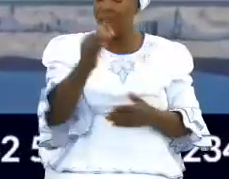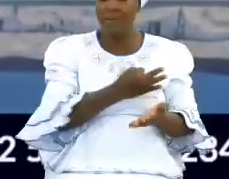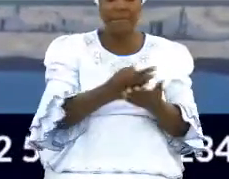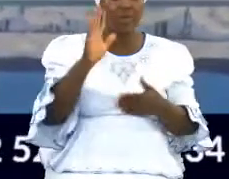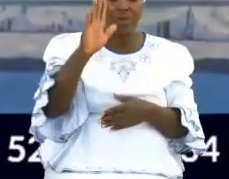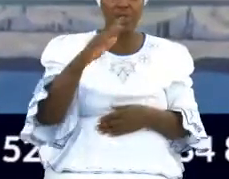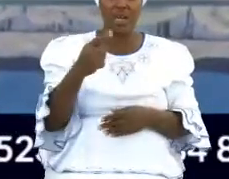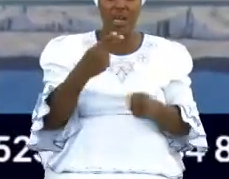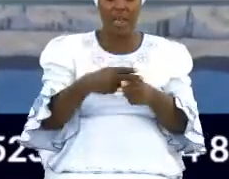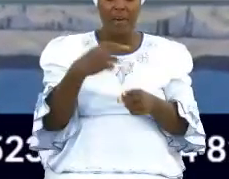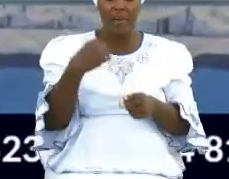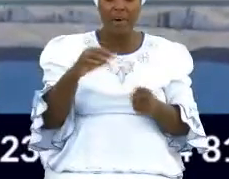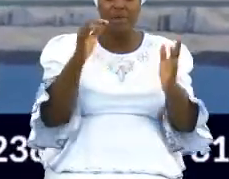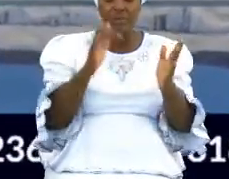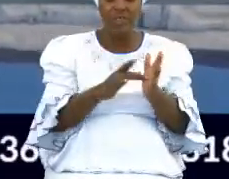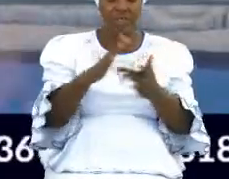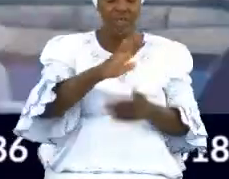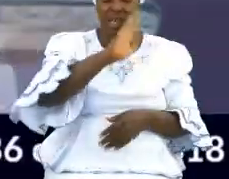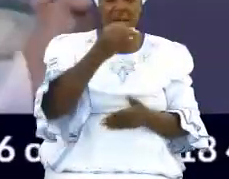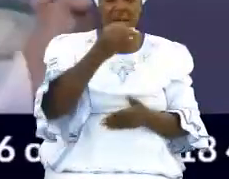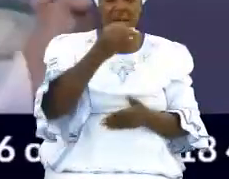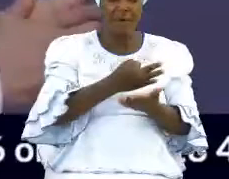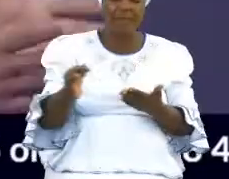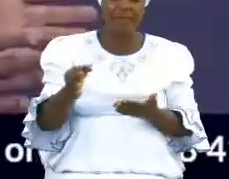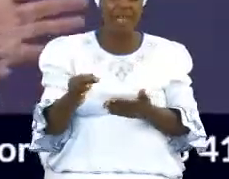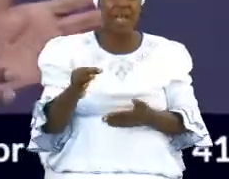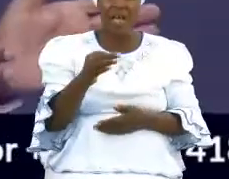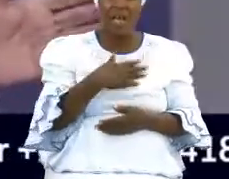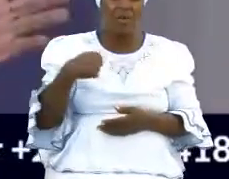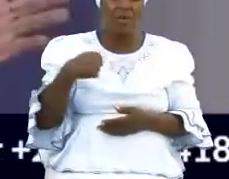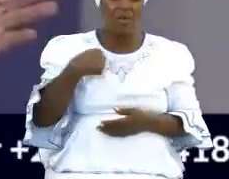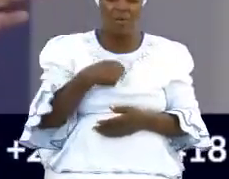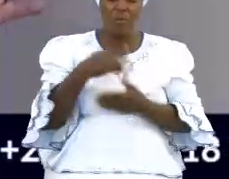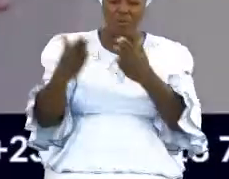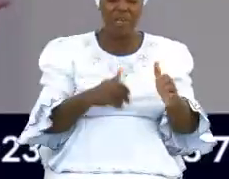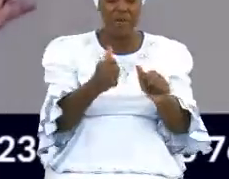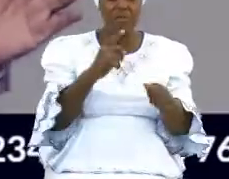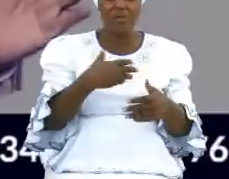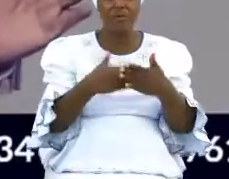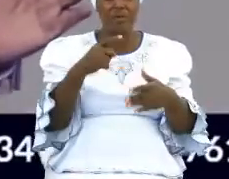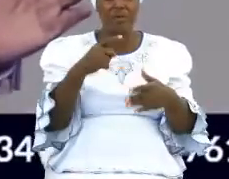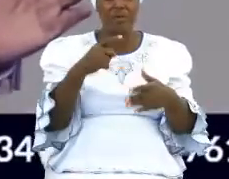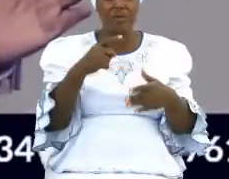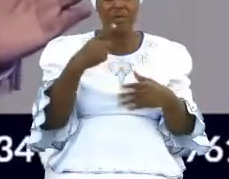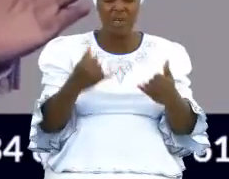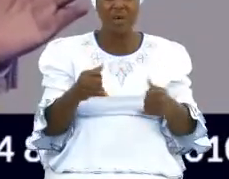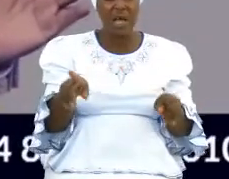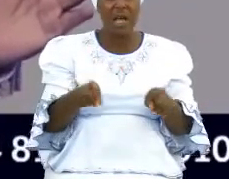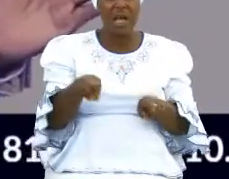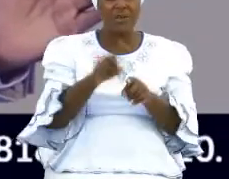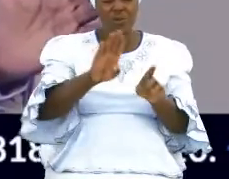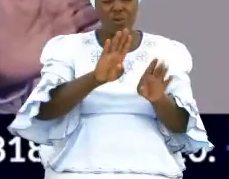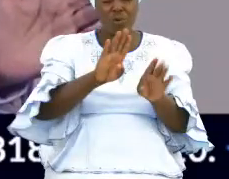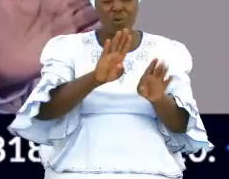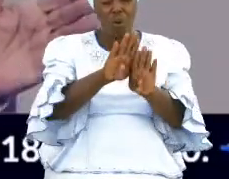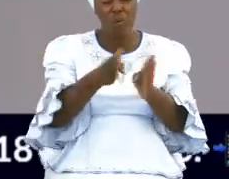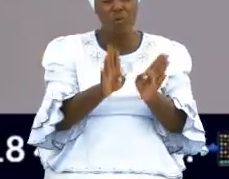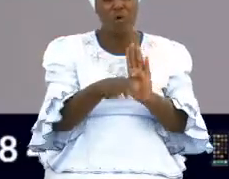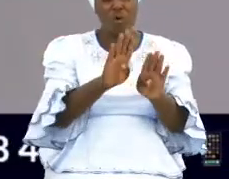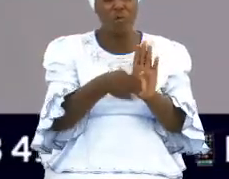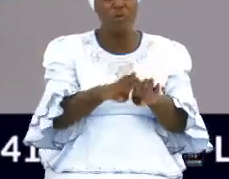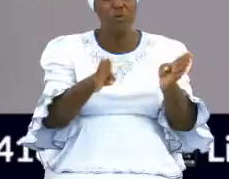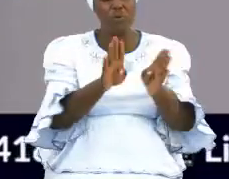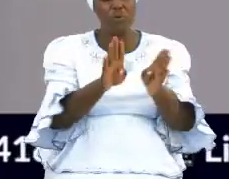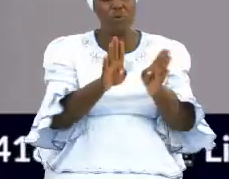of Jesus will never fail. And we bring everyone before you now at the open door to the miracles